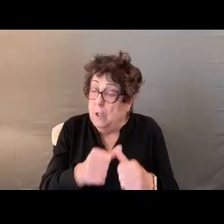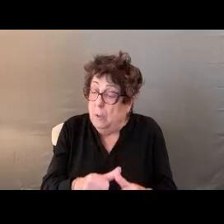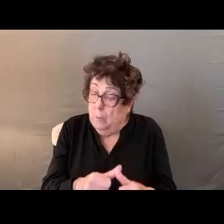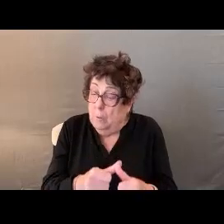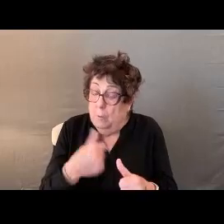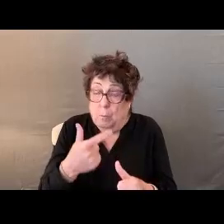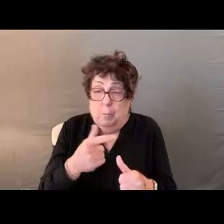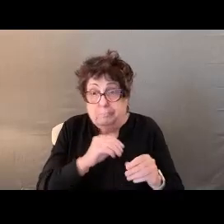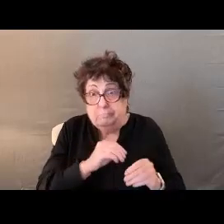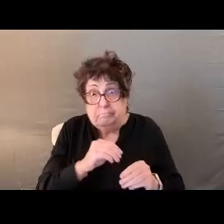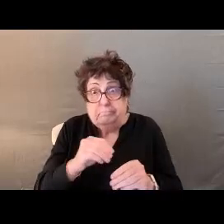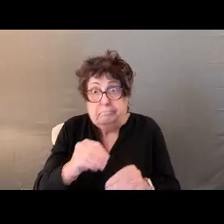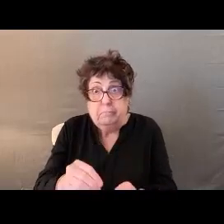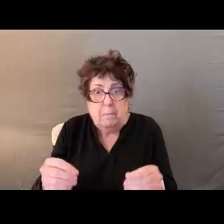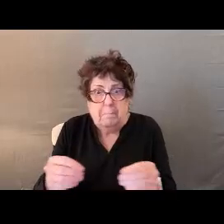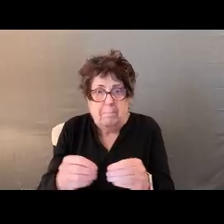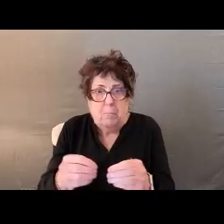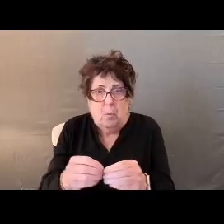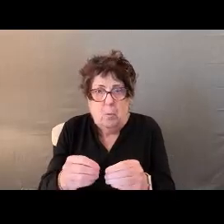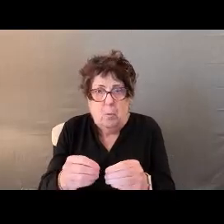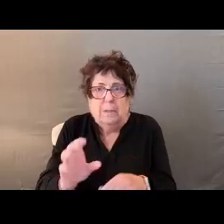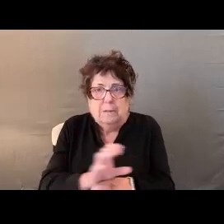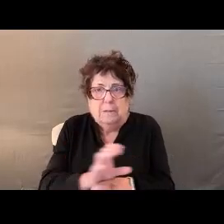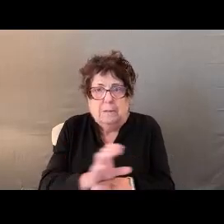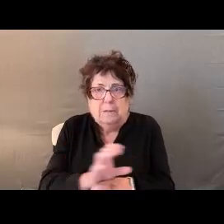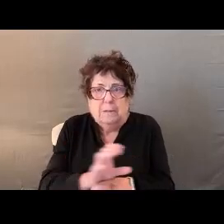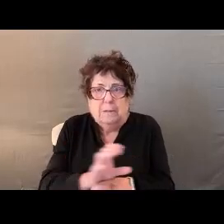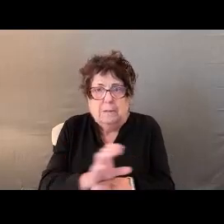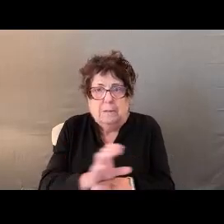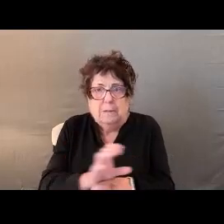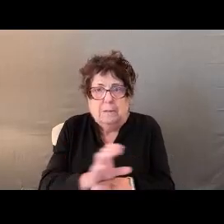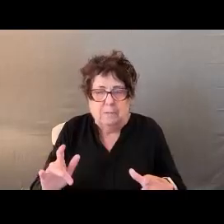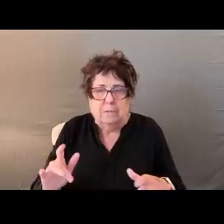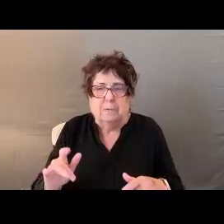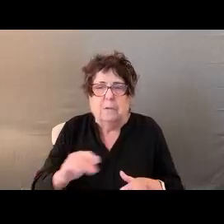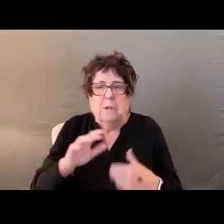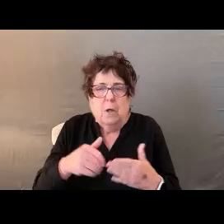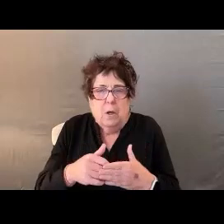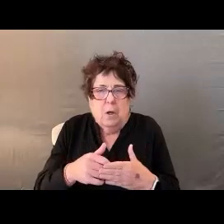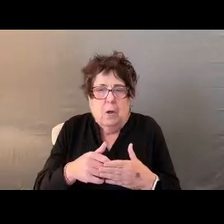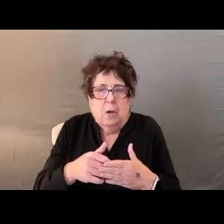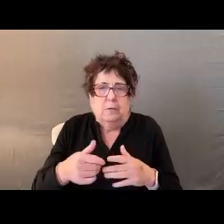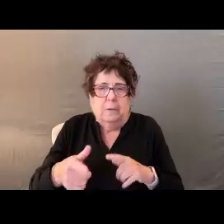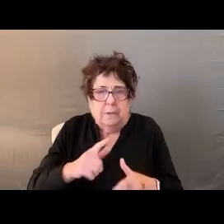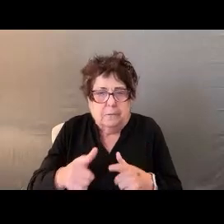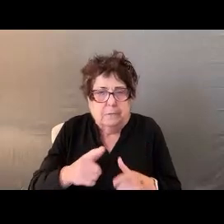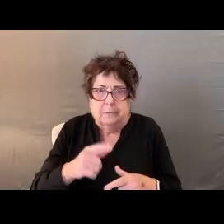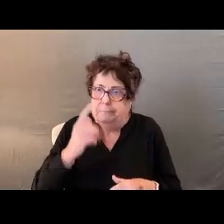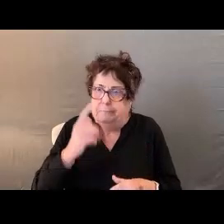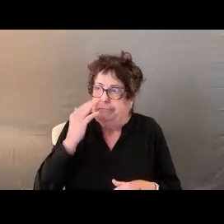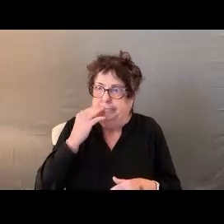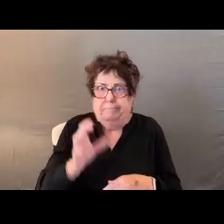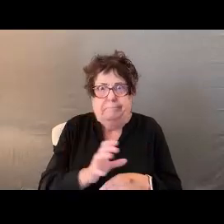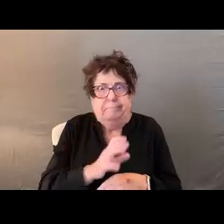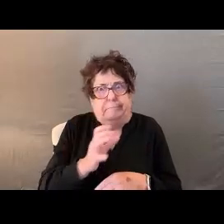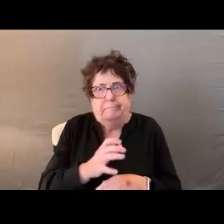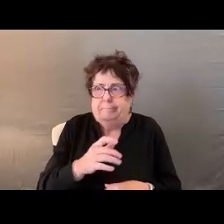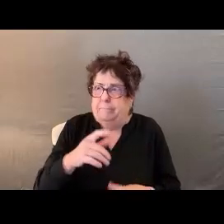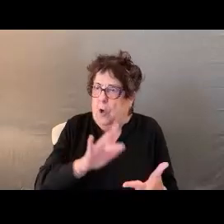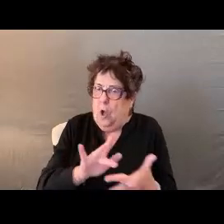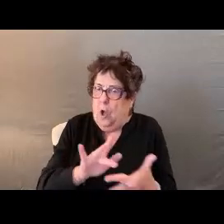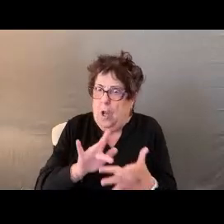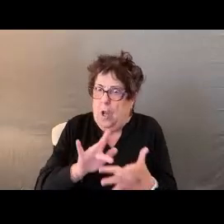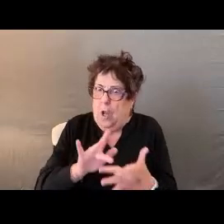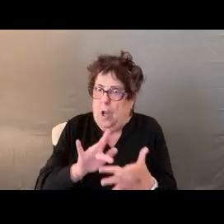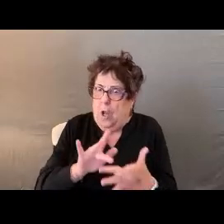into the digital space, where all our interactions are increasingly going to the digital realm, whether that be online on our